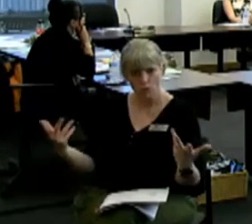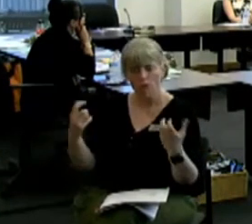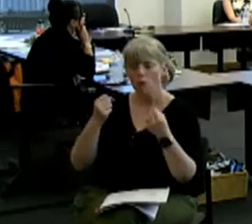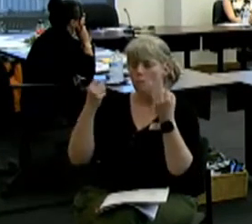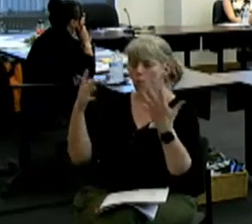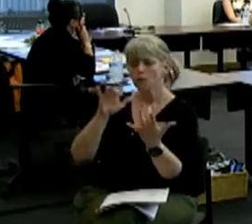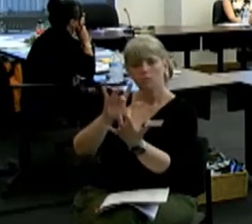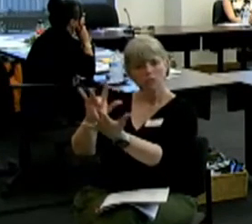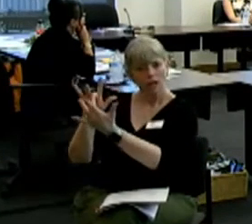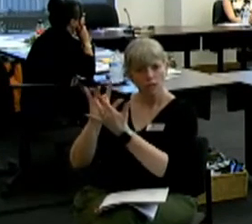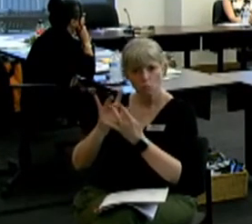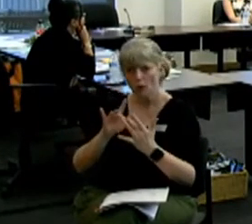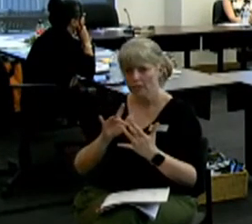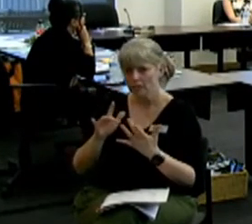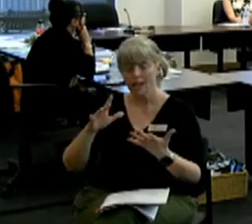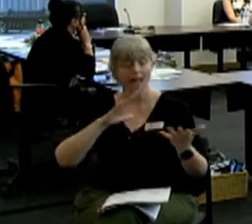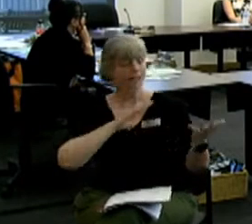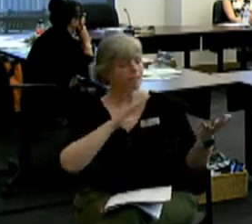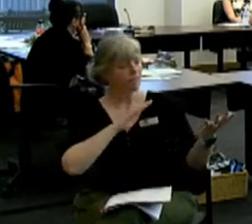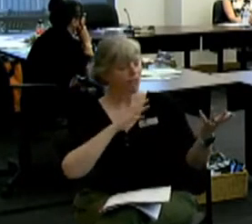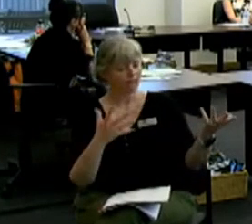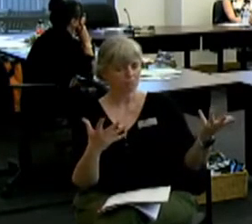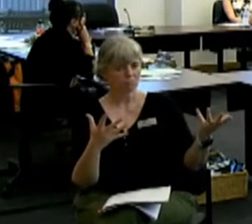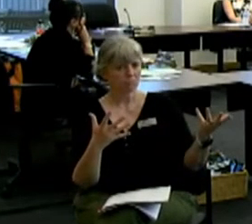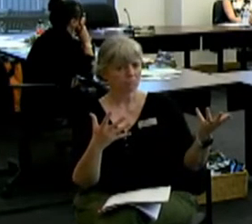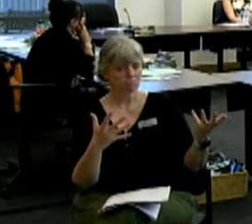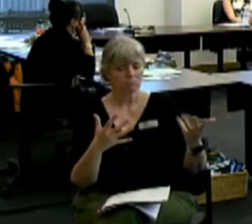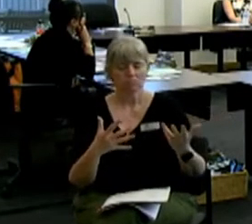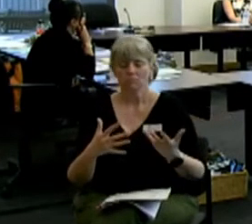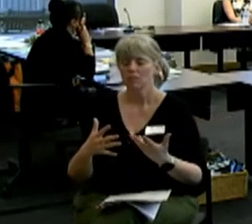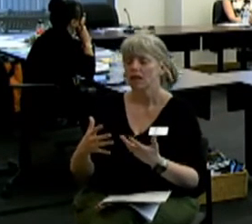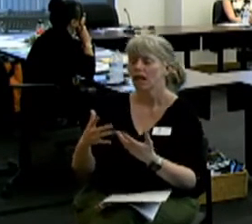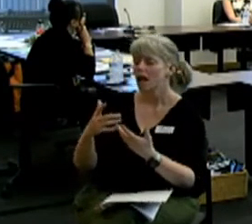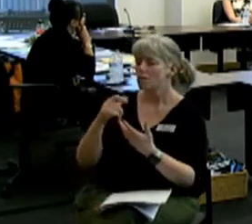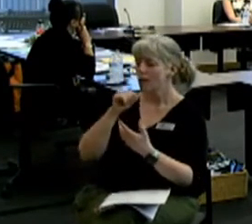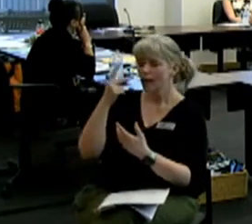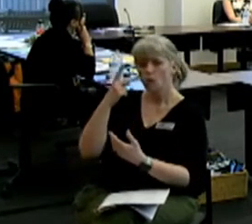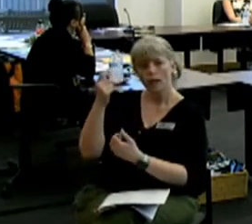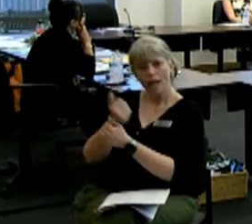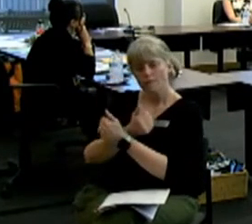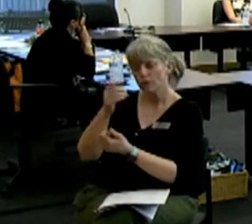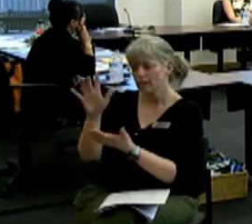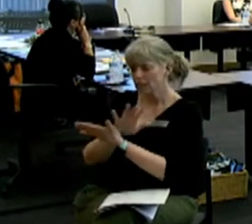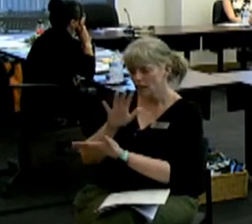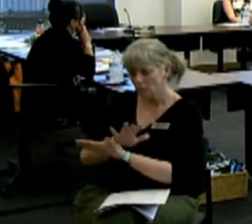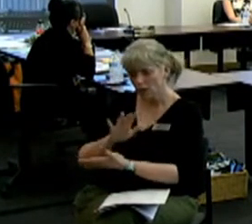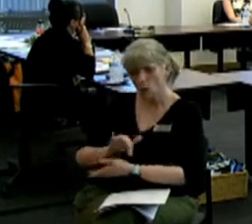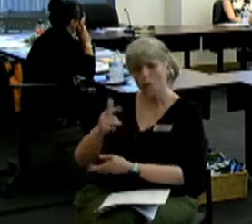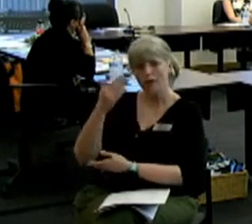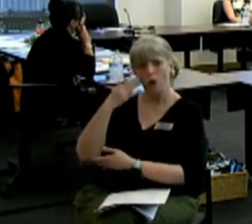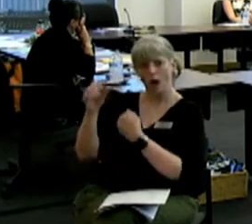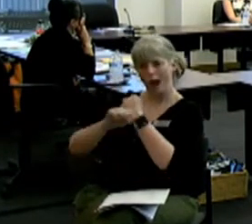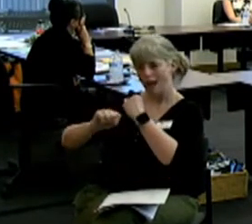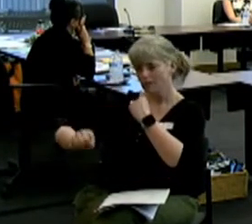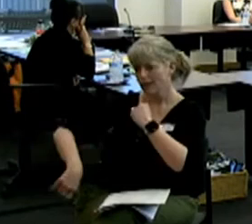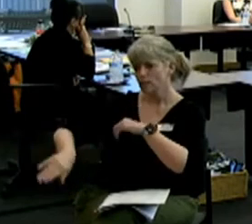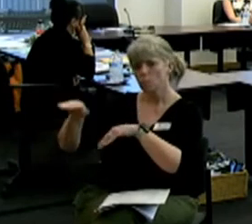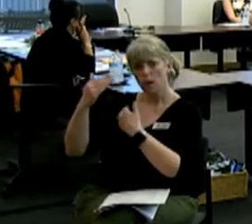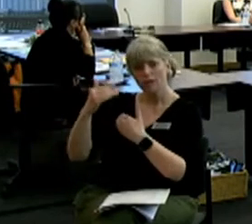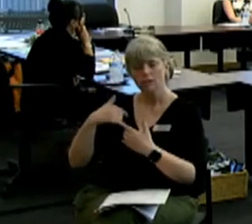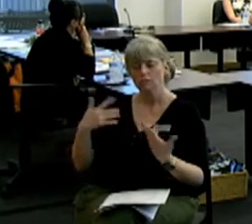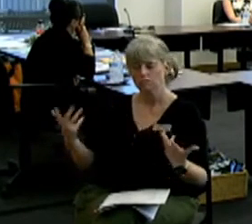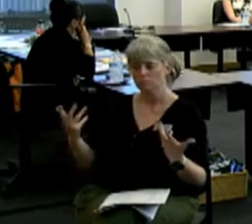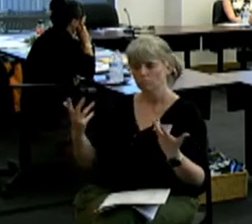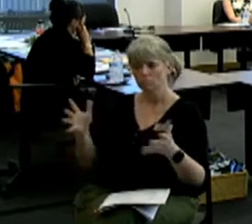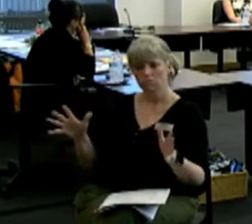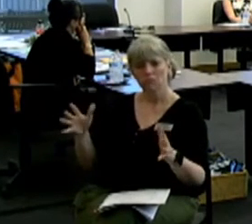are multiple touch points. Not That's fine. every If it single calls, person's you going to will. read every single document. We know our advertising budgets in our